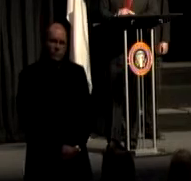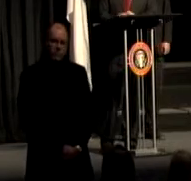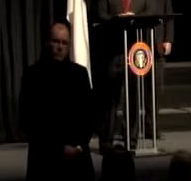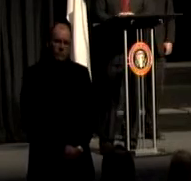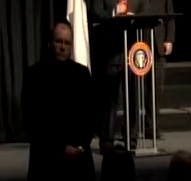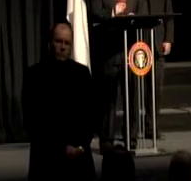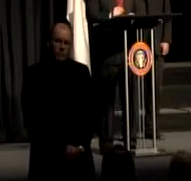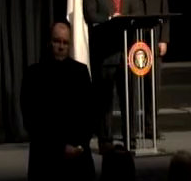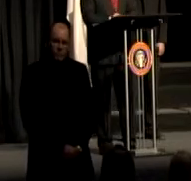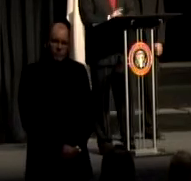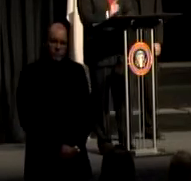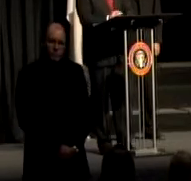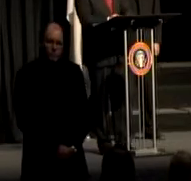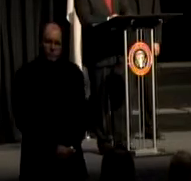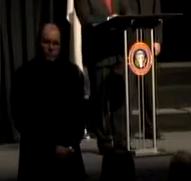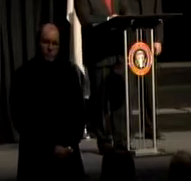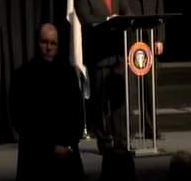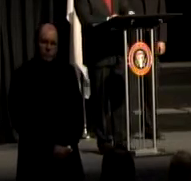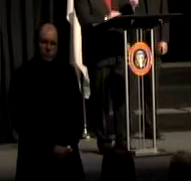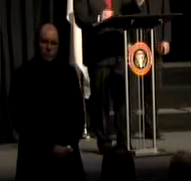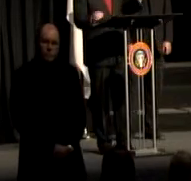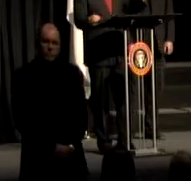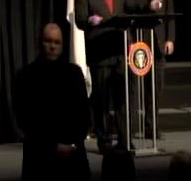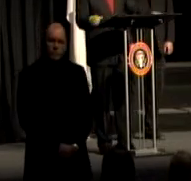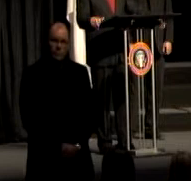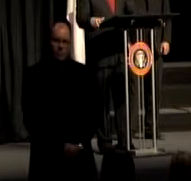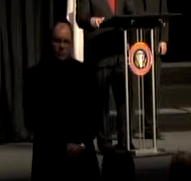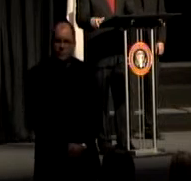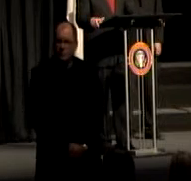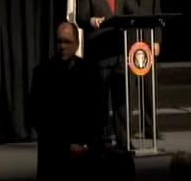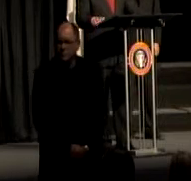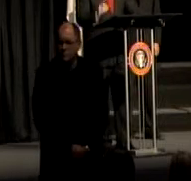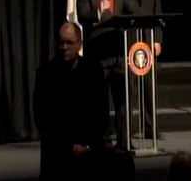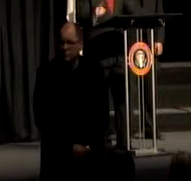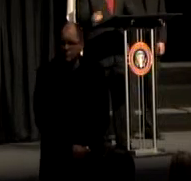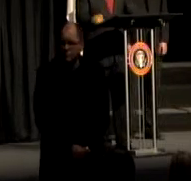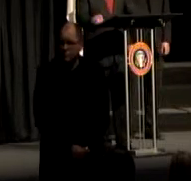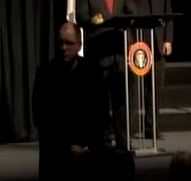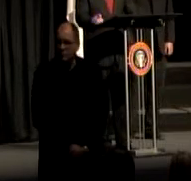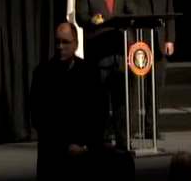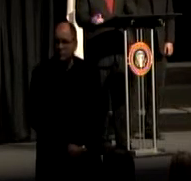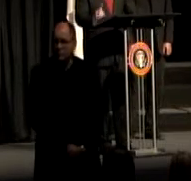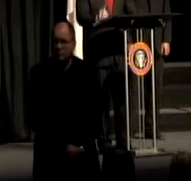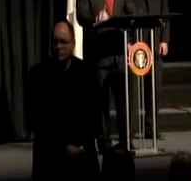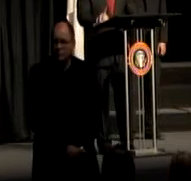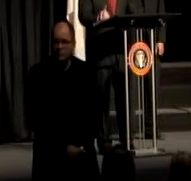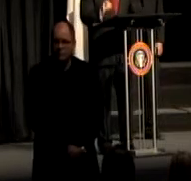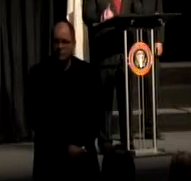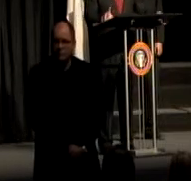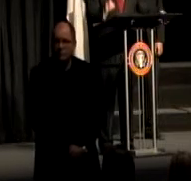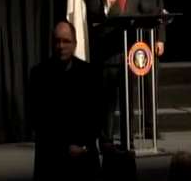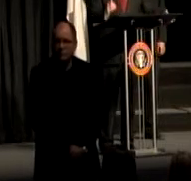but then you can look around to people that love you that are supposed to be your spiritual leaders and pray for them if